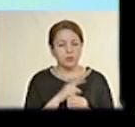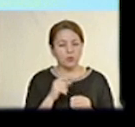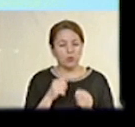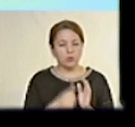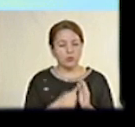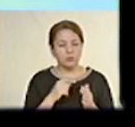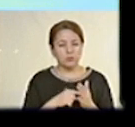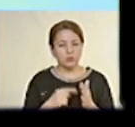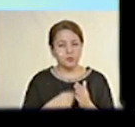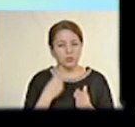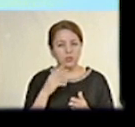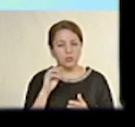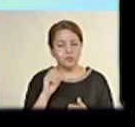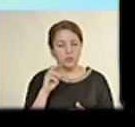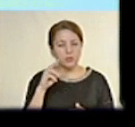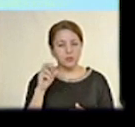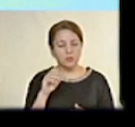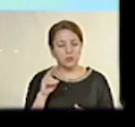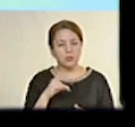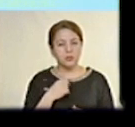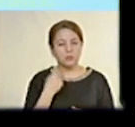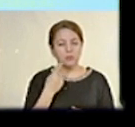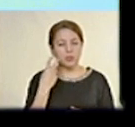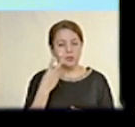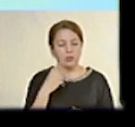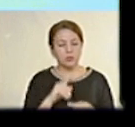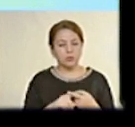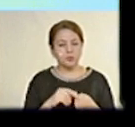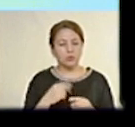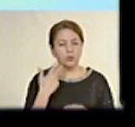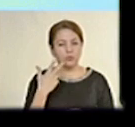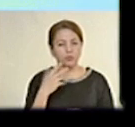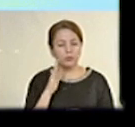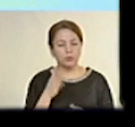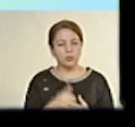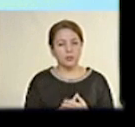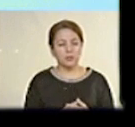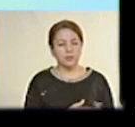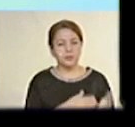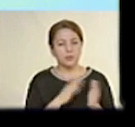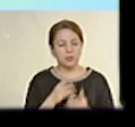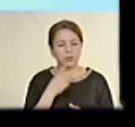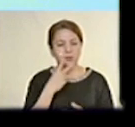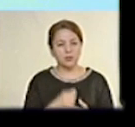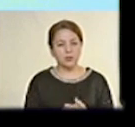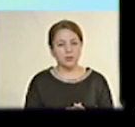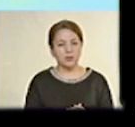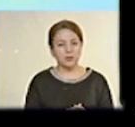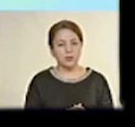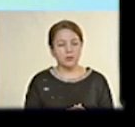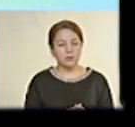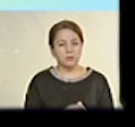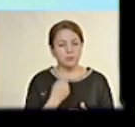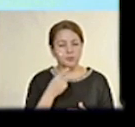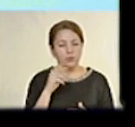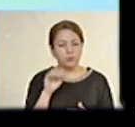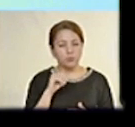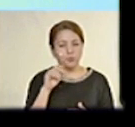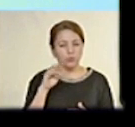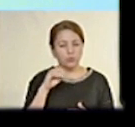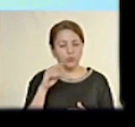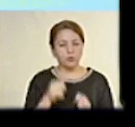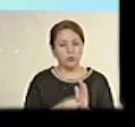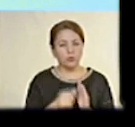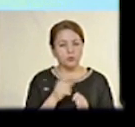tadan 1 ni 2 ga qo'shsak esa 3 ga teng ekan. Endi esa navbatdagisiga e'tibor qiling. 1 butun 6 dan